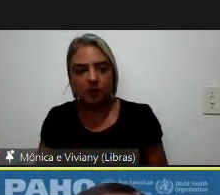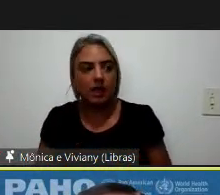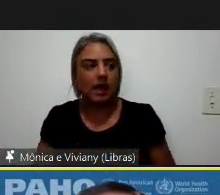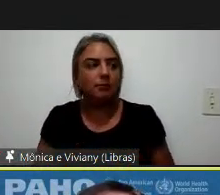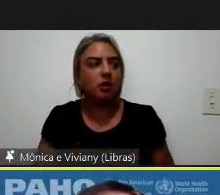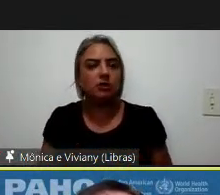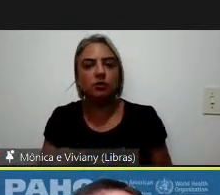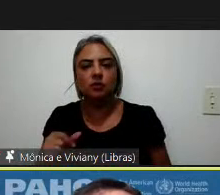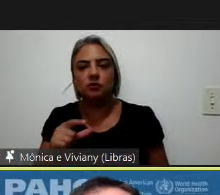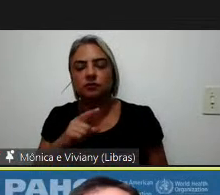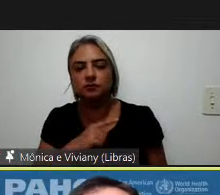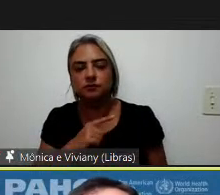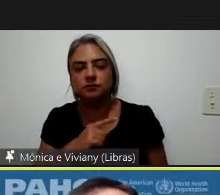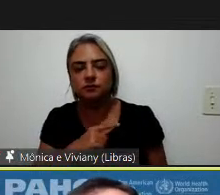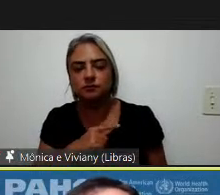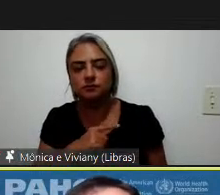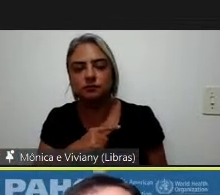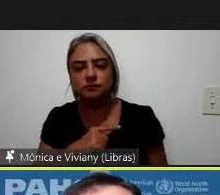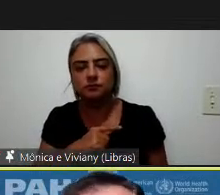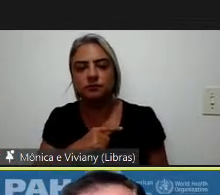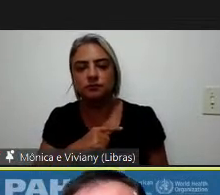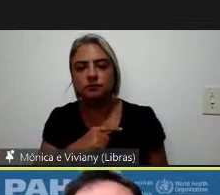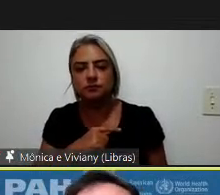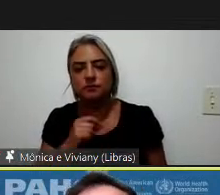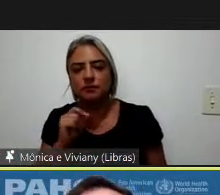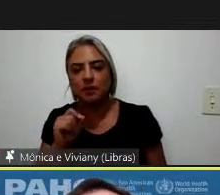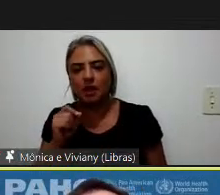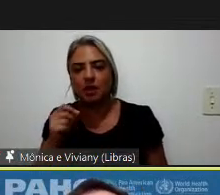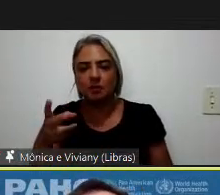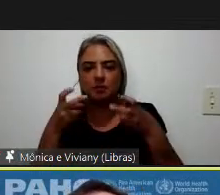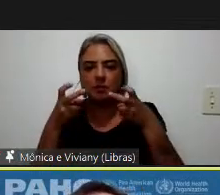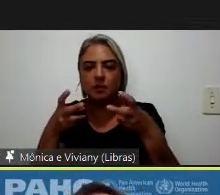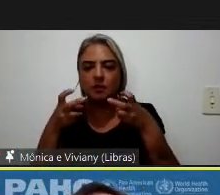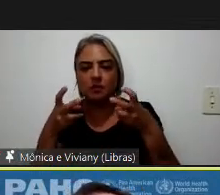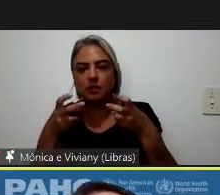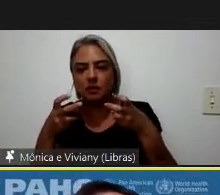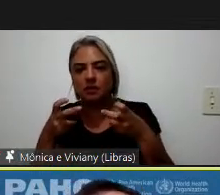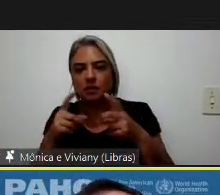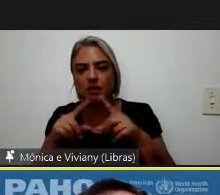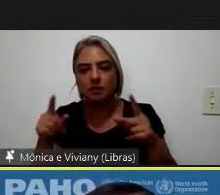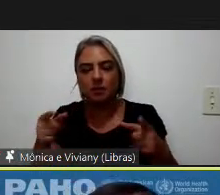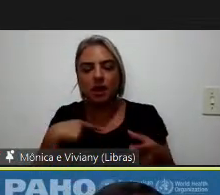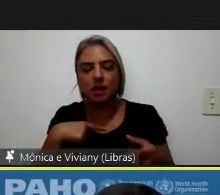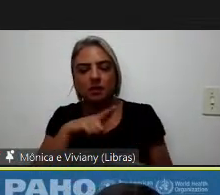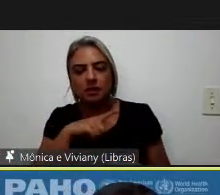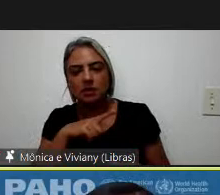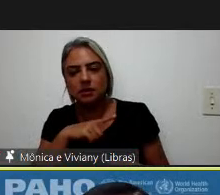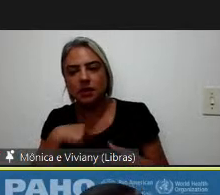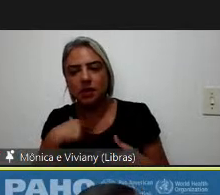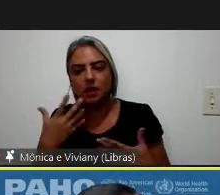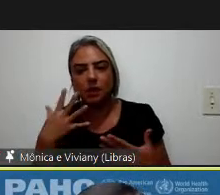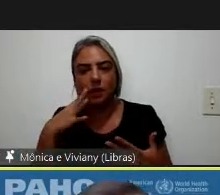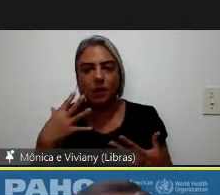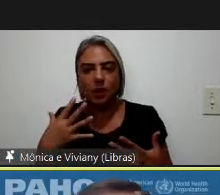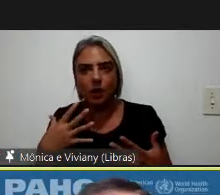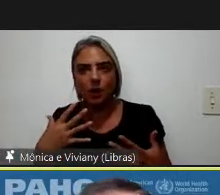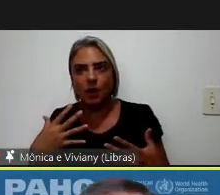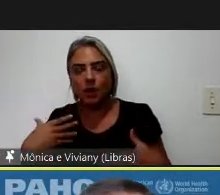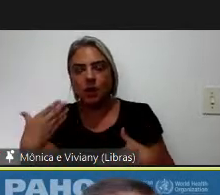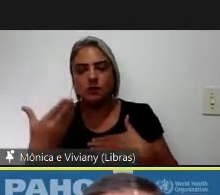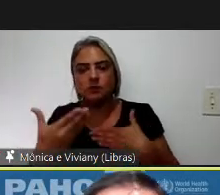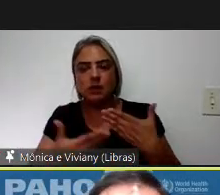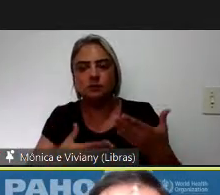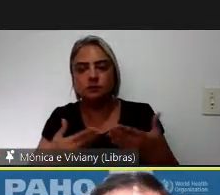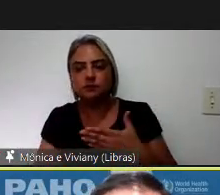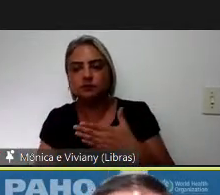health services to be an opportunity that is very big. We are here seeing that from the perspective that we see that the